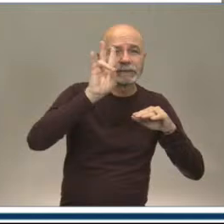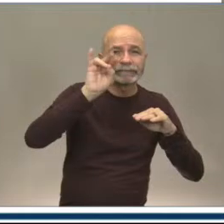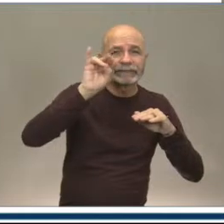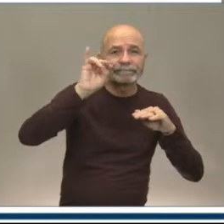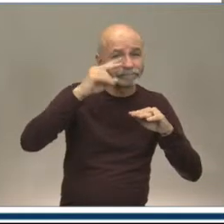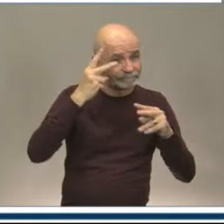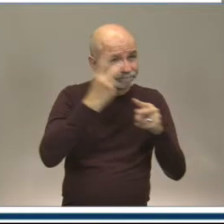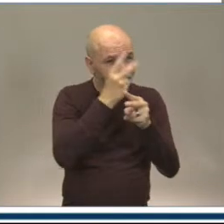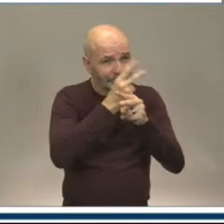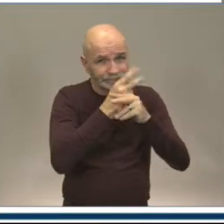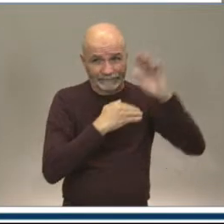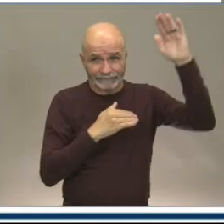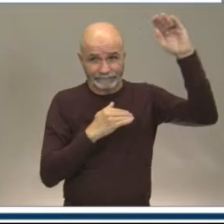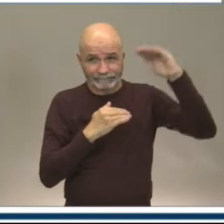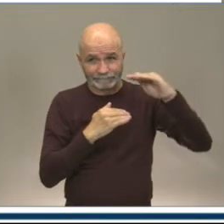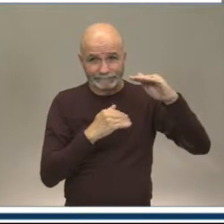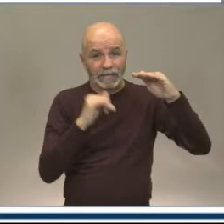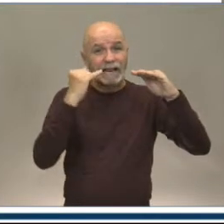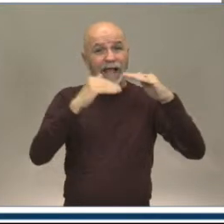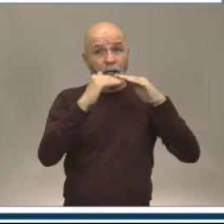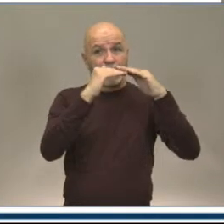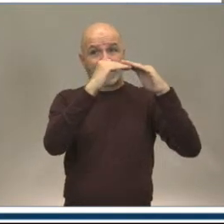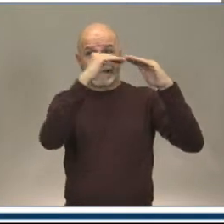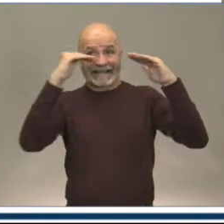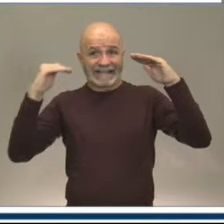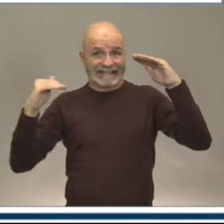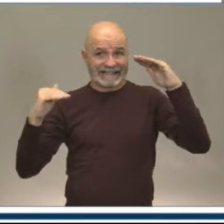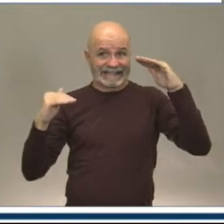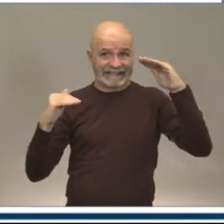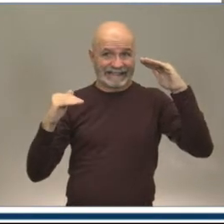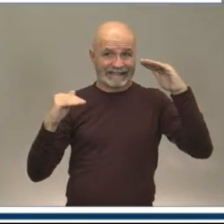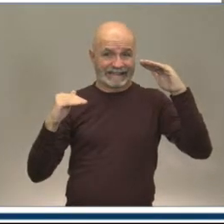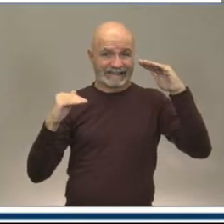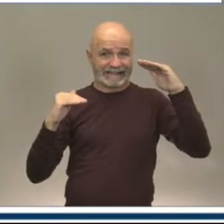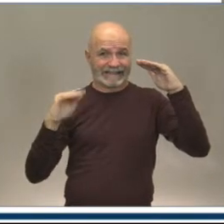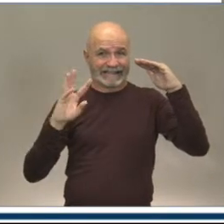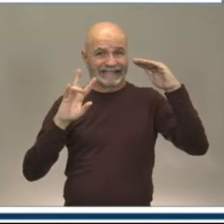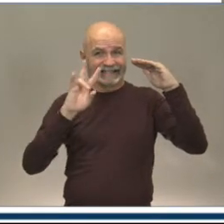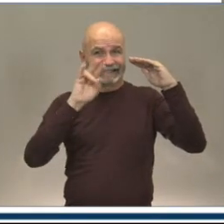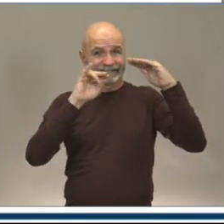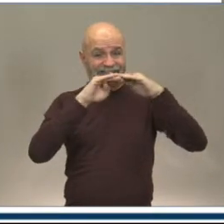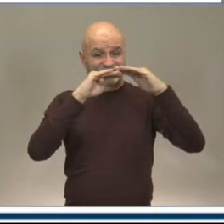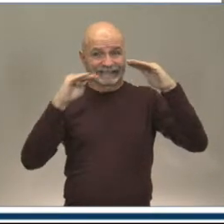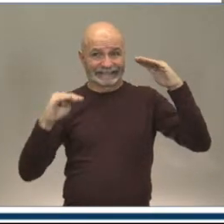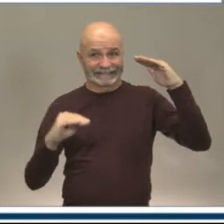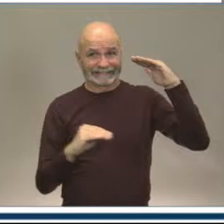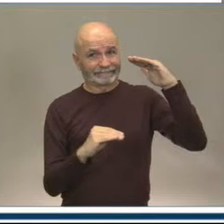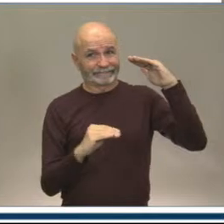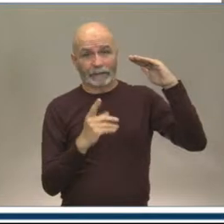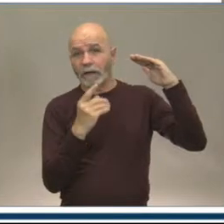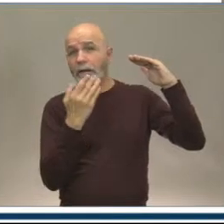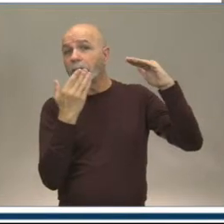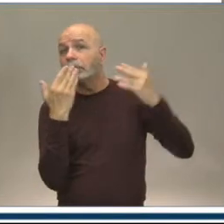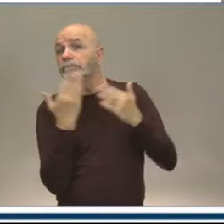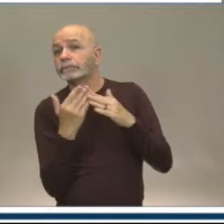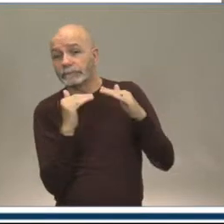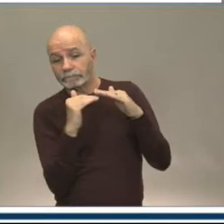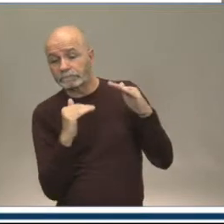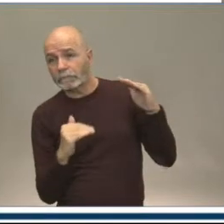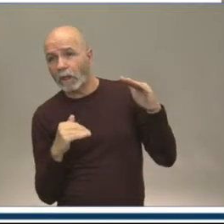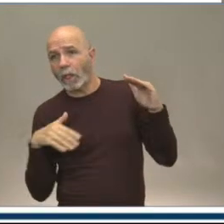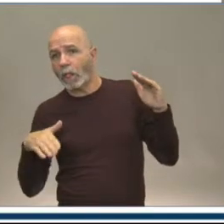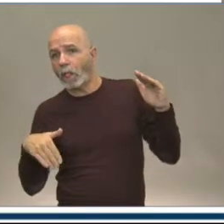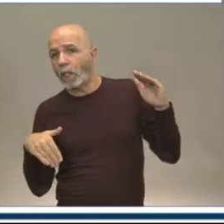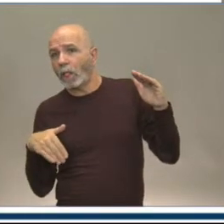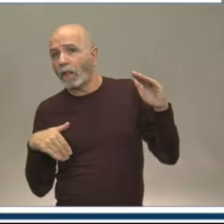be providing boosters for the general public for people below that age 70. Despite many jurisdictions, U.S.